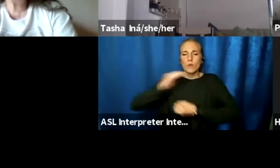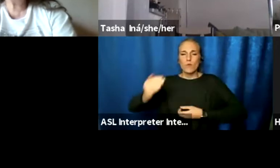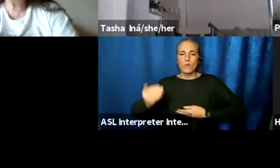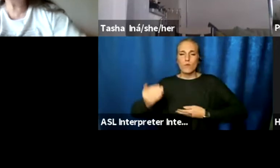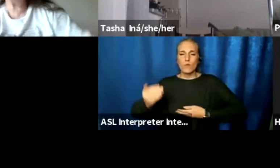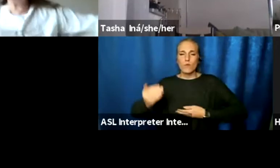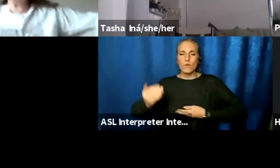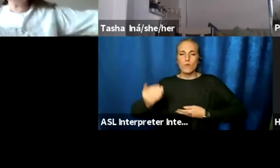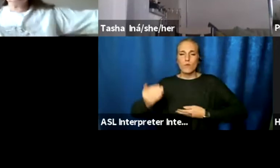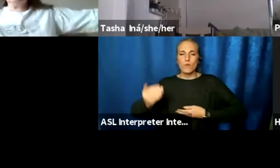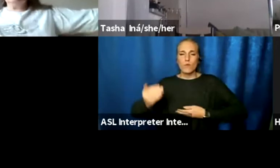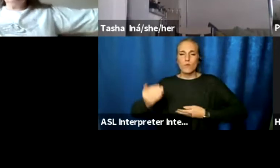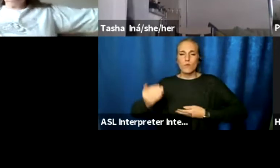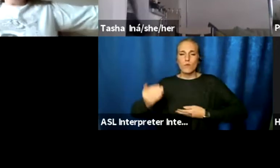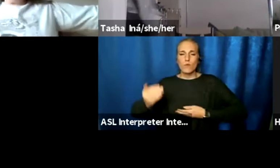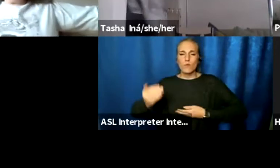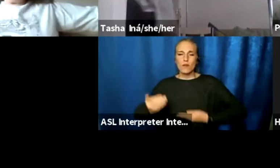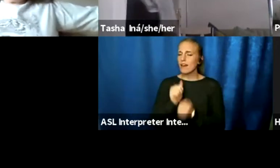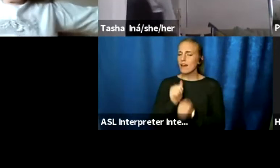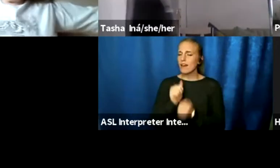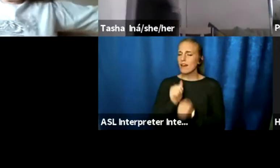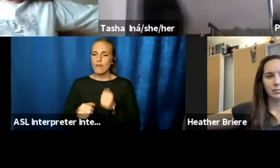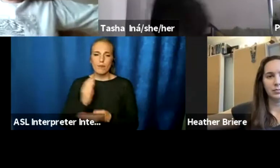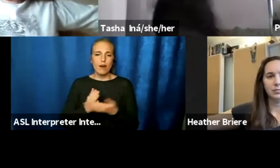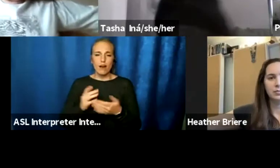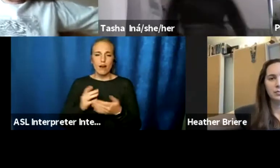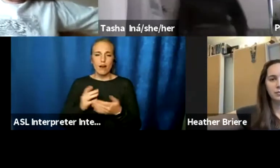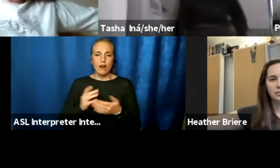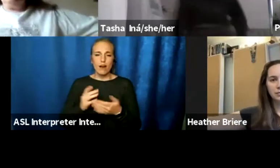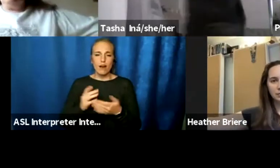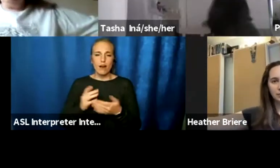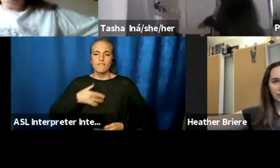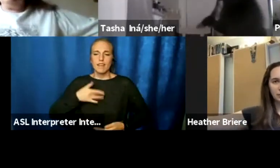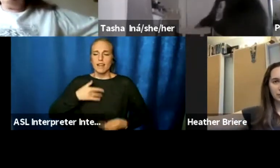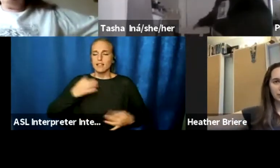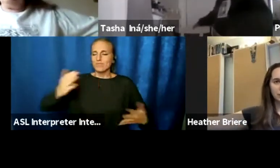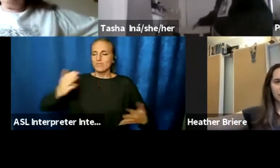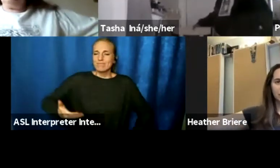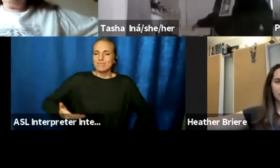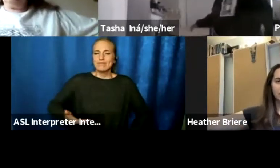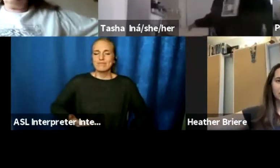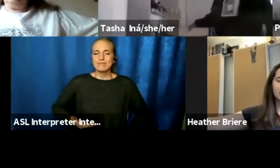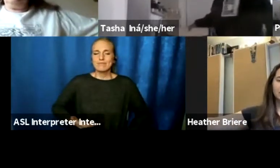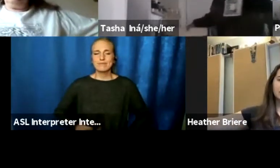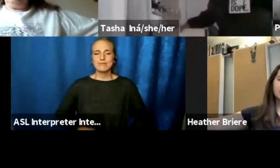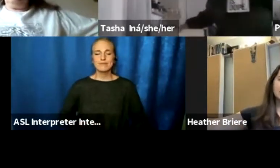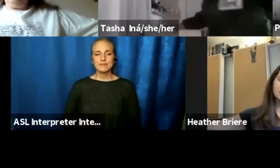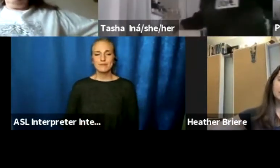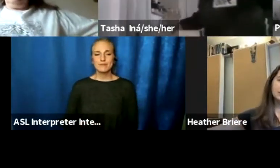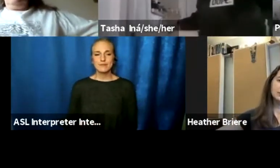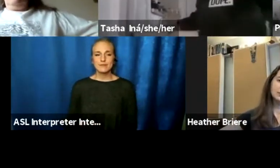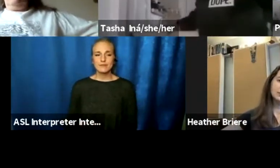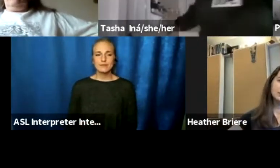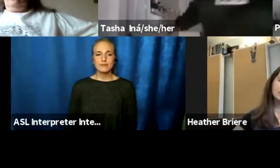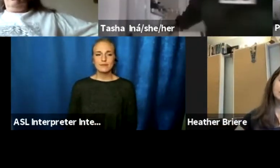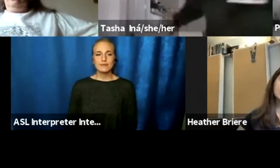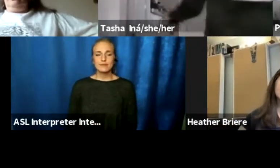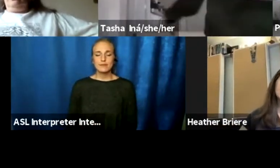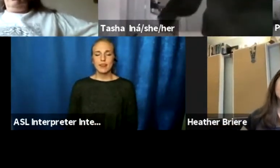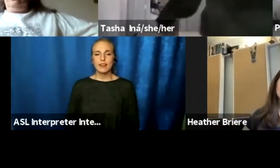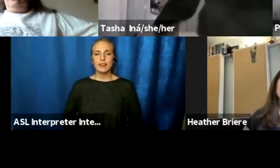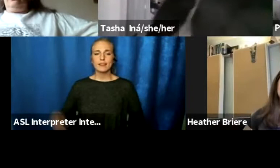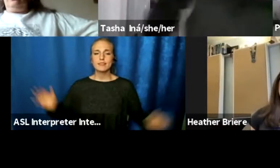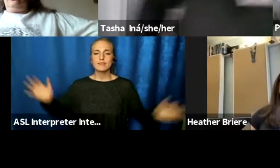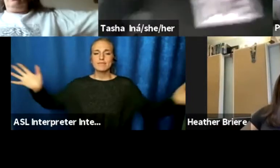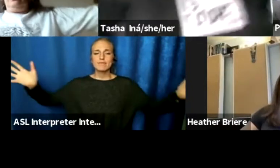you, a hug that feels so inviting. Yeah, gorgeous. And then we're going to melt those